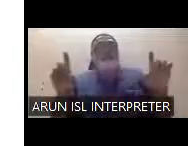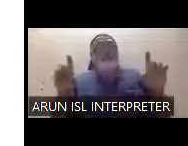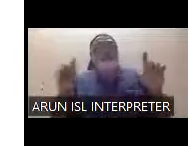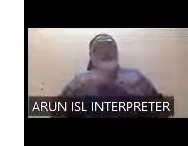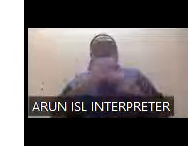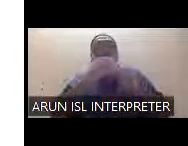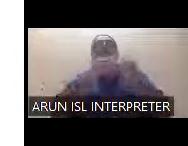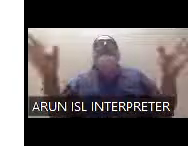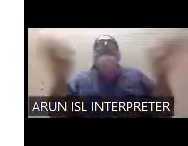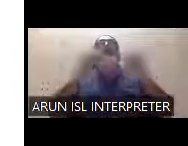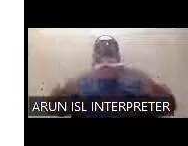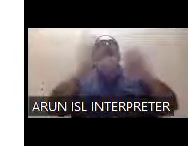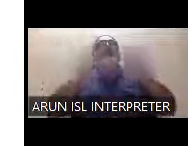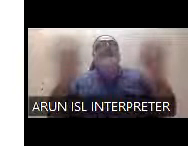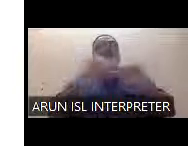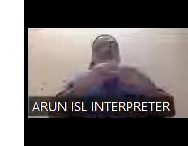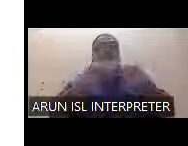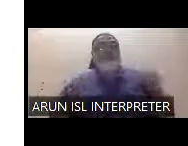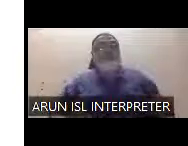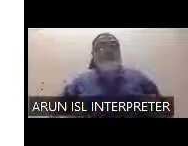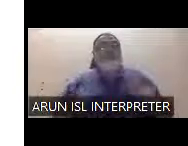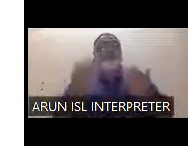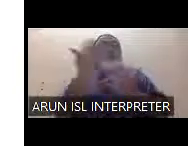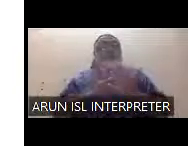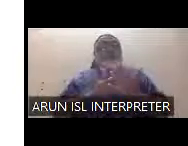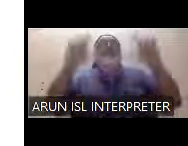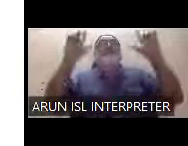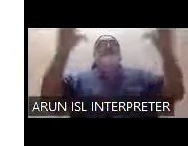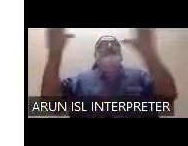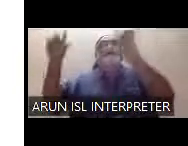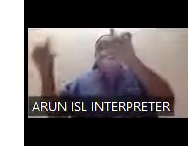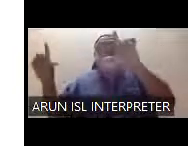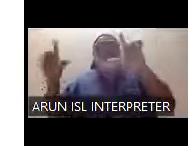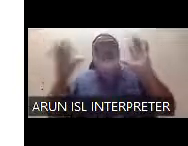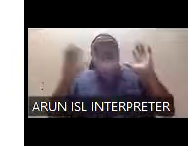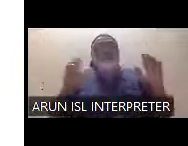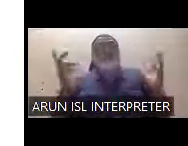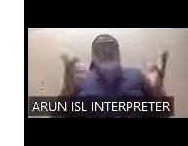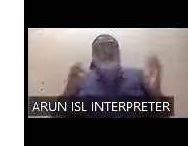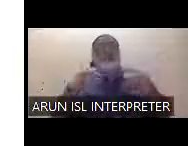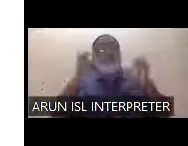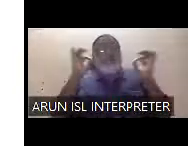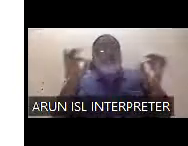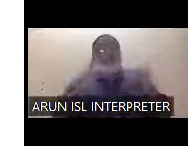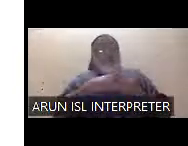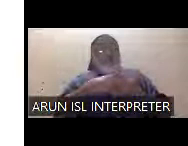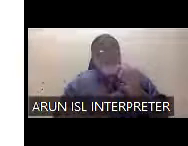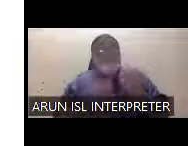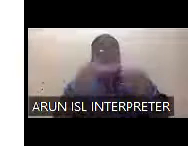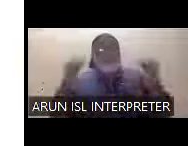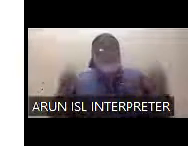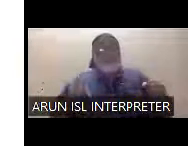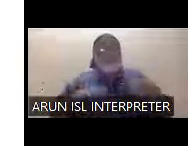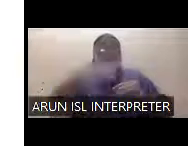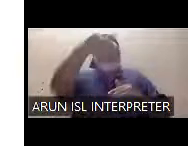information system. Safety signs should be there for people with disability. And the priority seating area, which is there in the front side